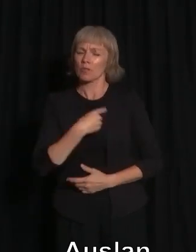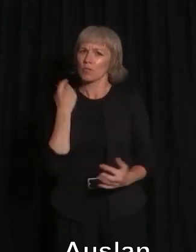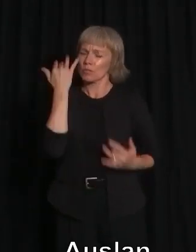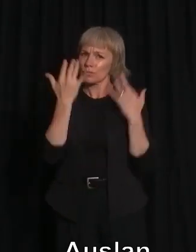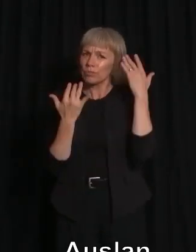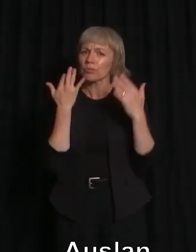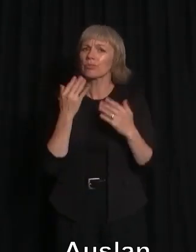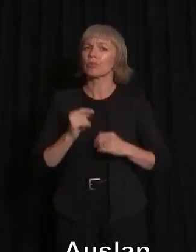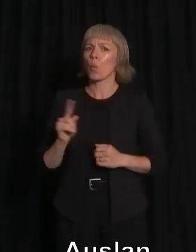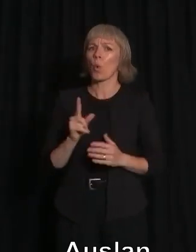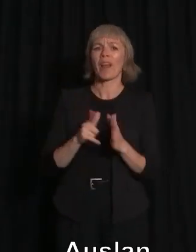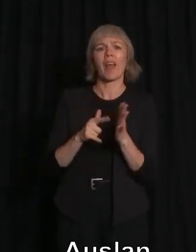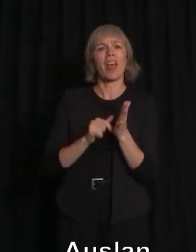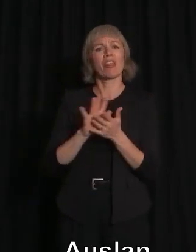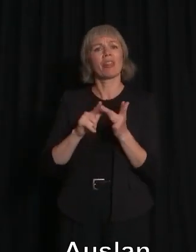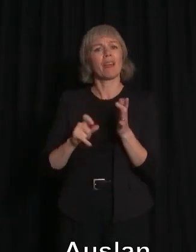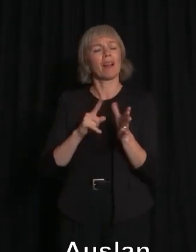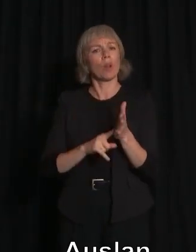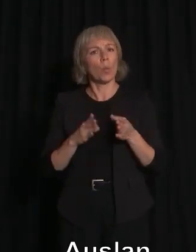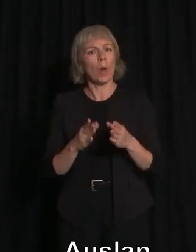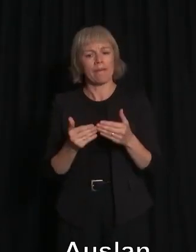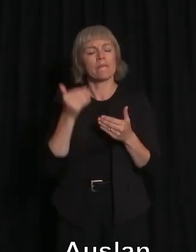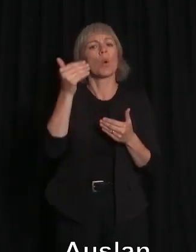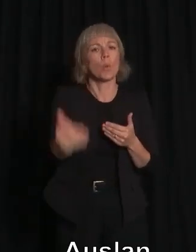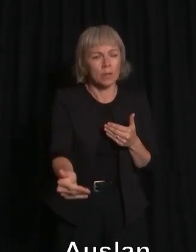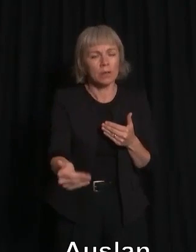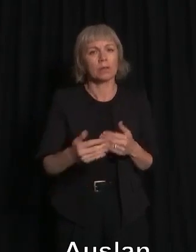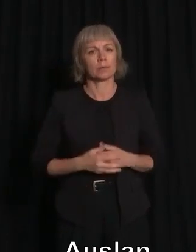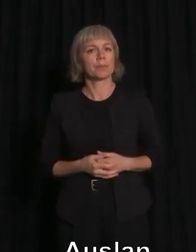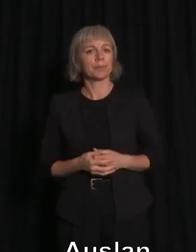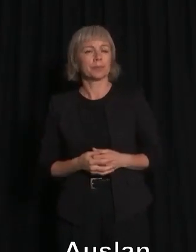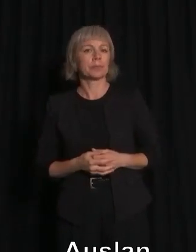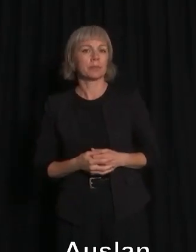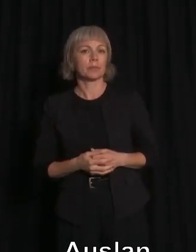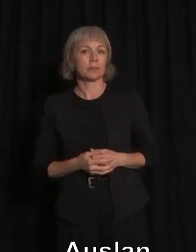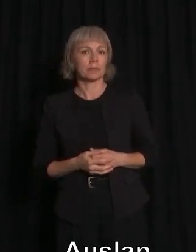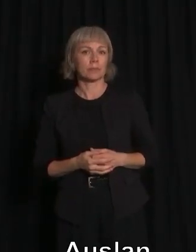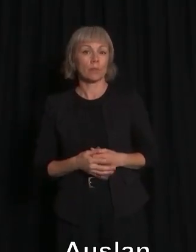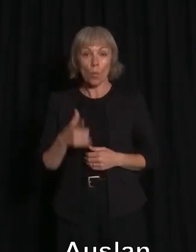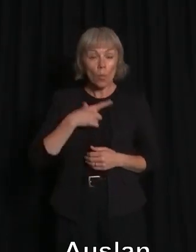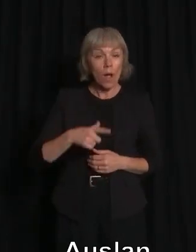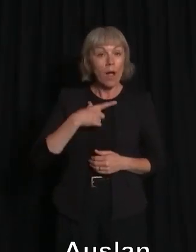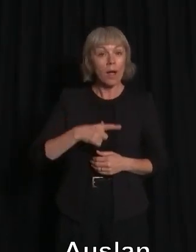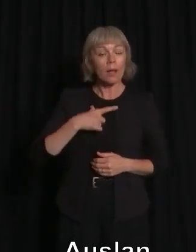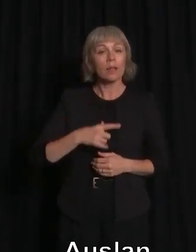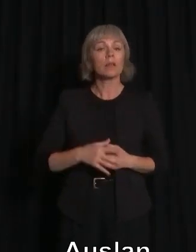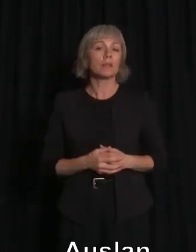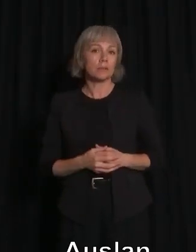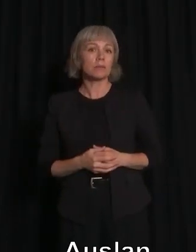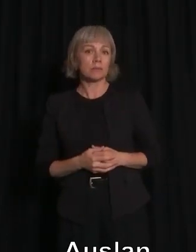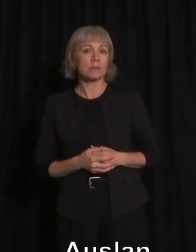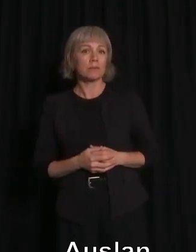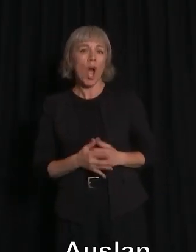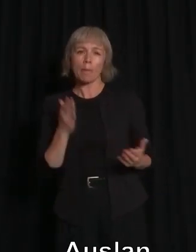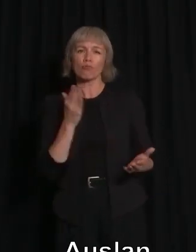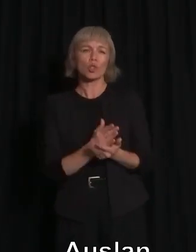and frameworks that must guide the work in our field. And this is also because I am certain that this is one of our next